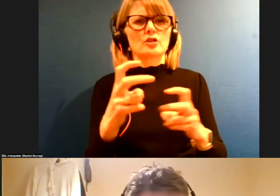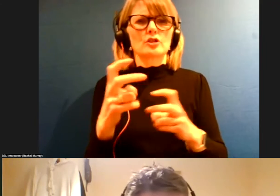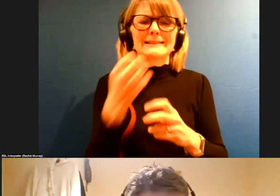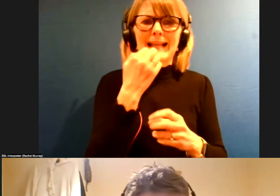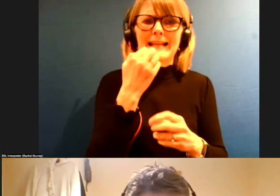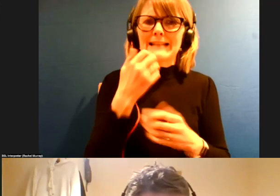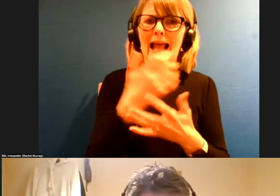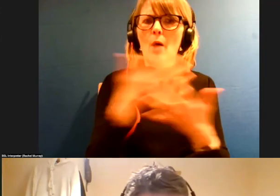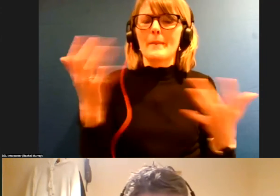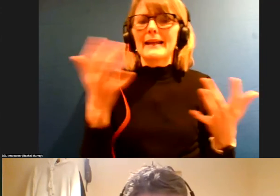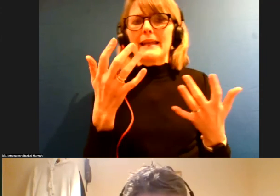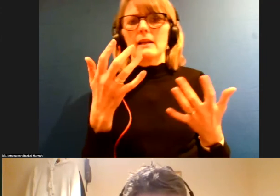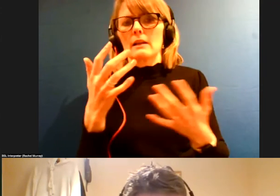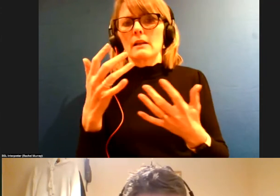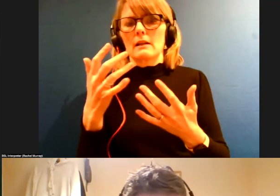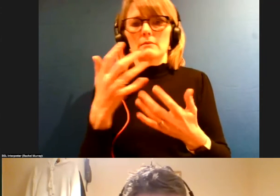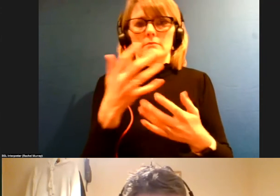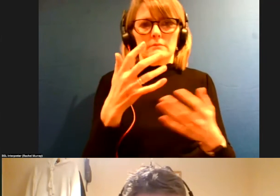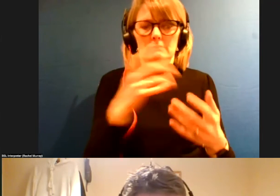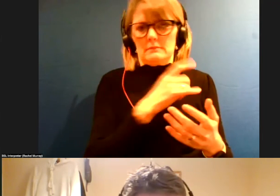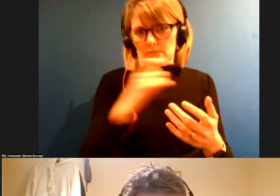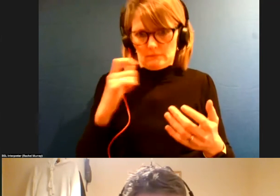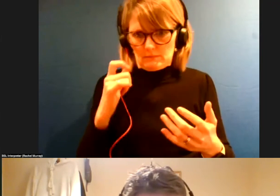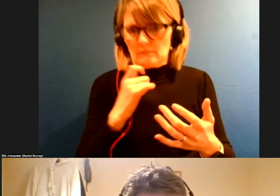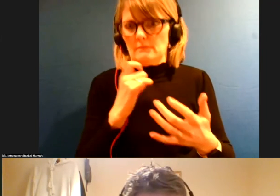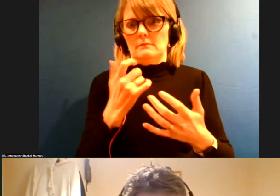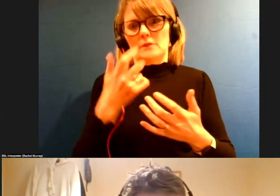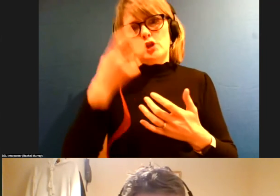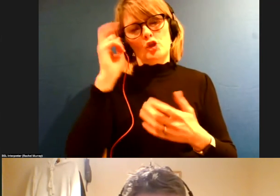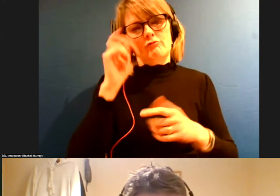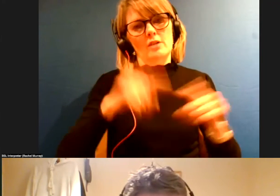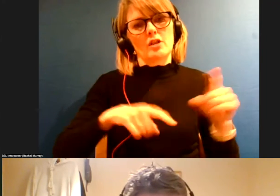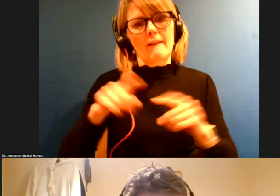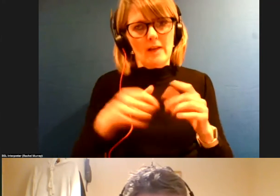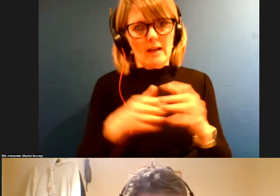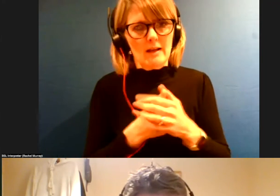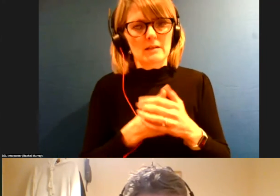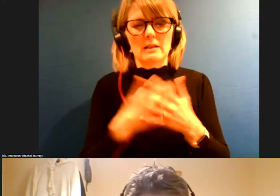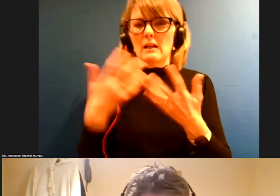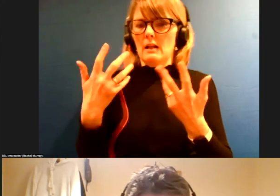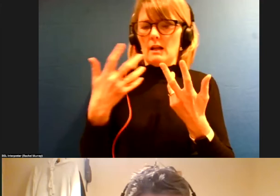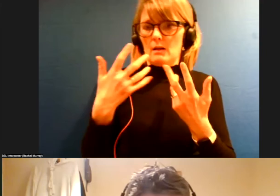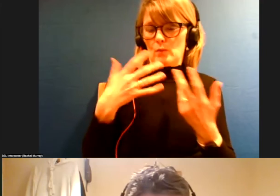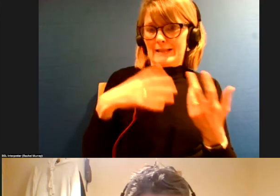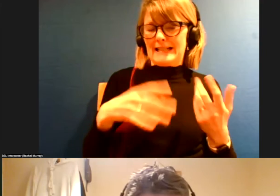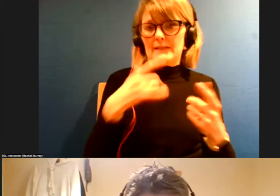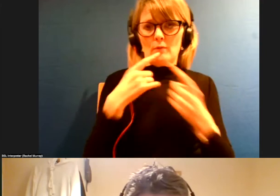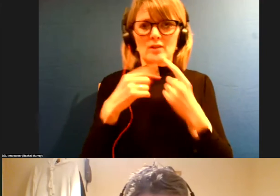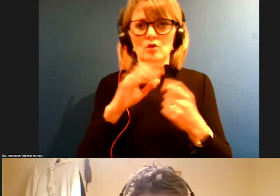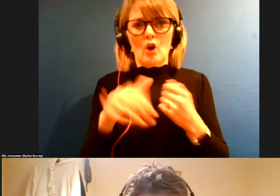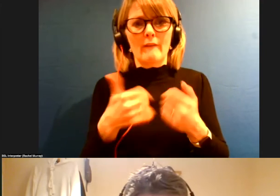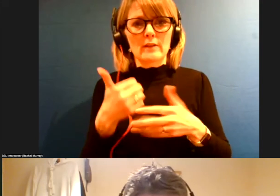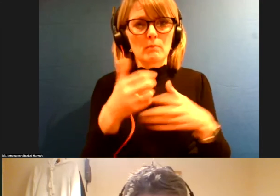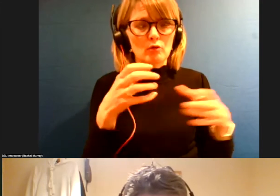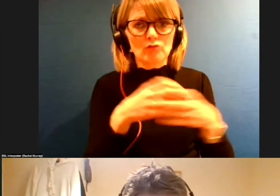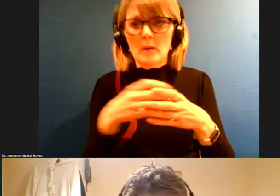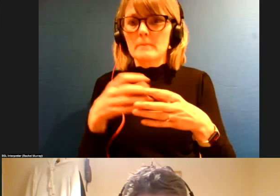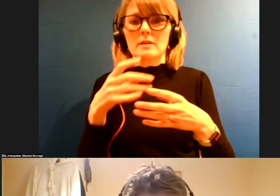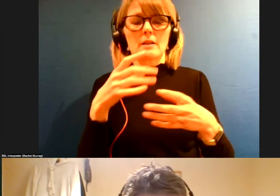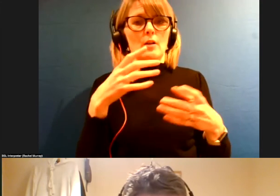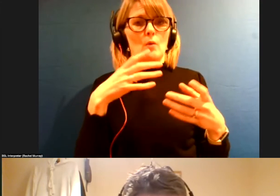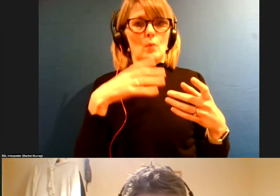to establish support groups for neurodiverse clergy and lay leaders. We need openly neurodiverse person needs to be front